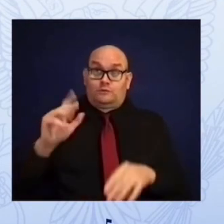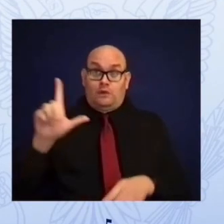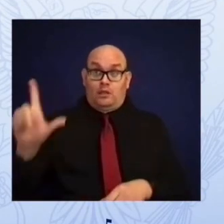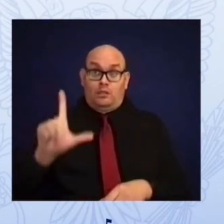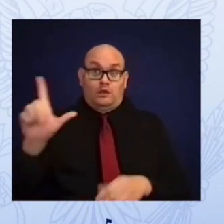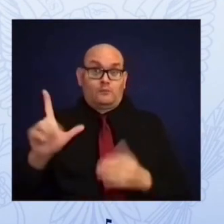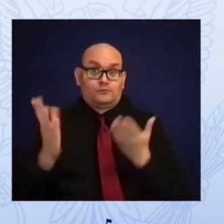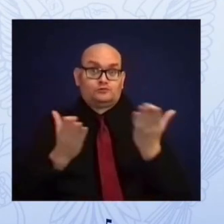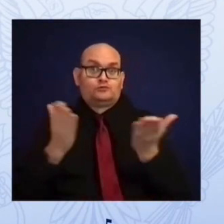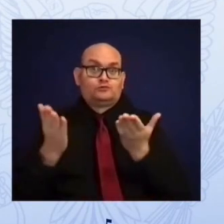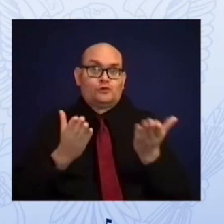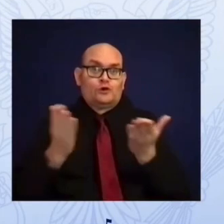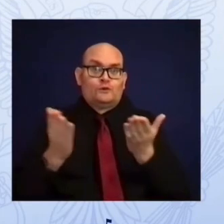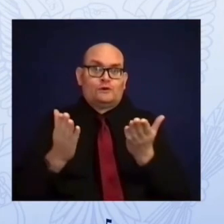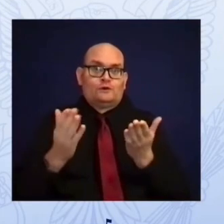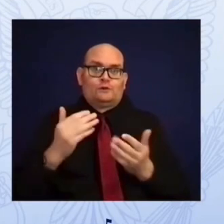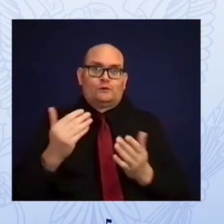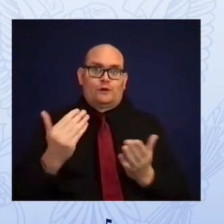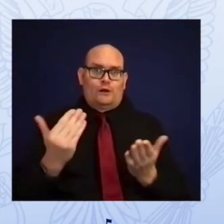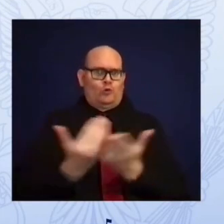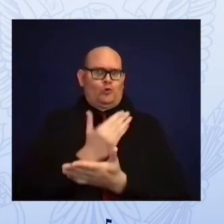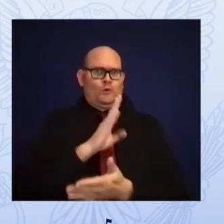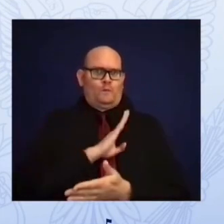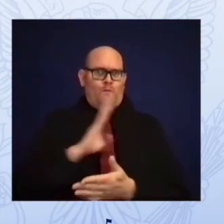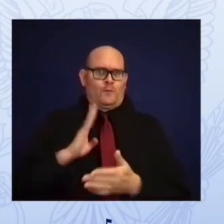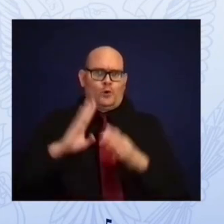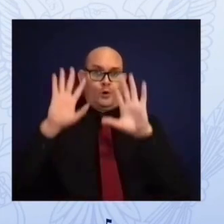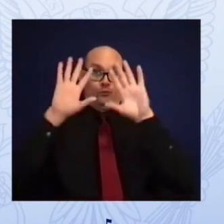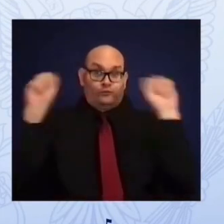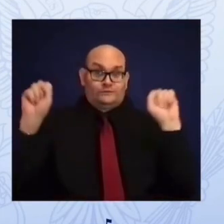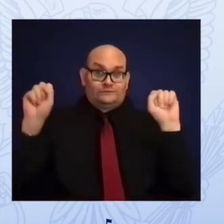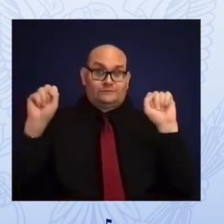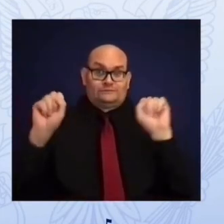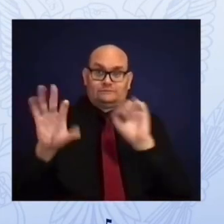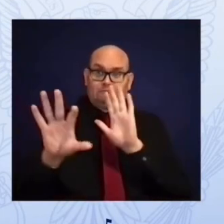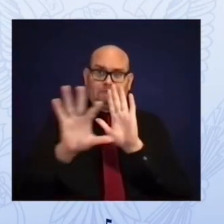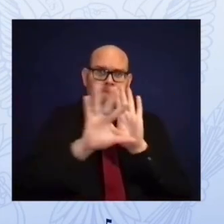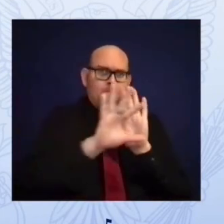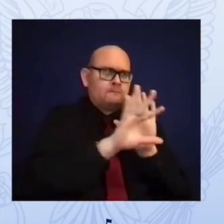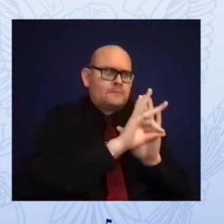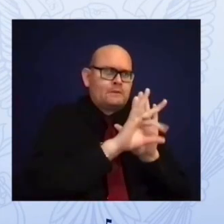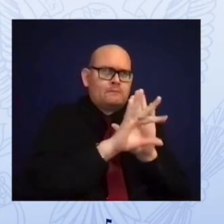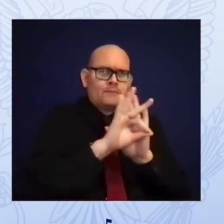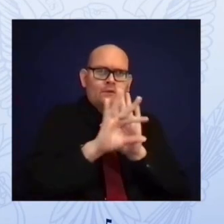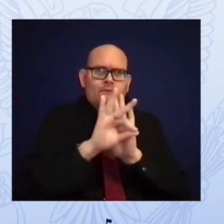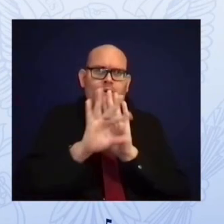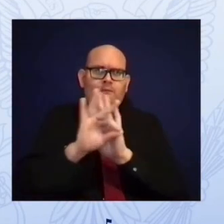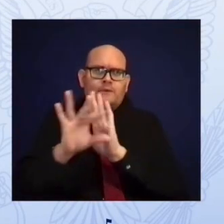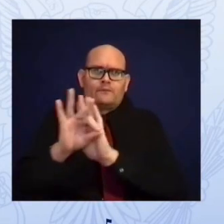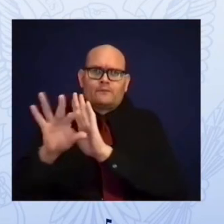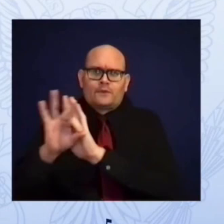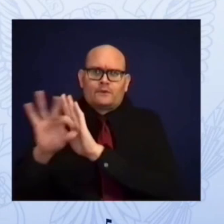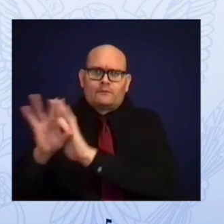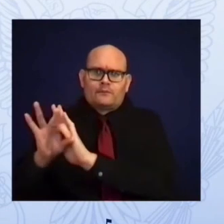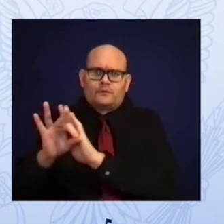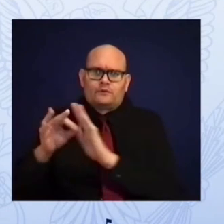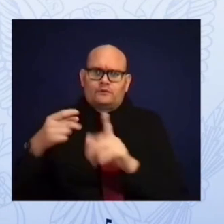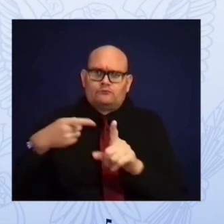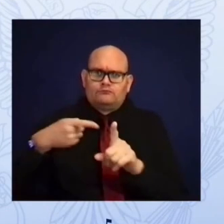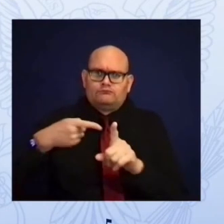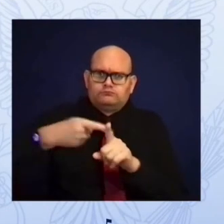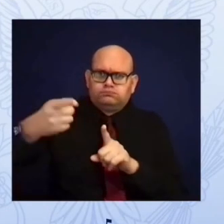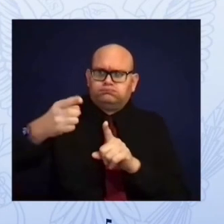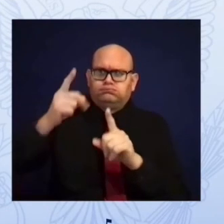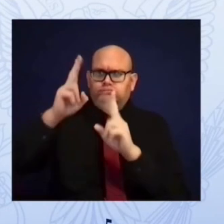Biden appointees. But all of whom have distinguished themselves in the cultural world. And in addition, there are six former members